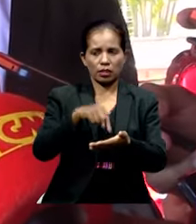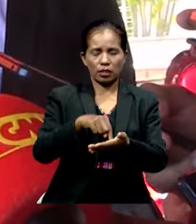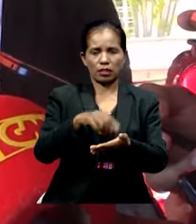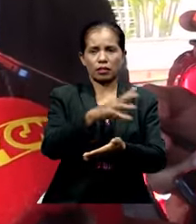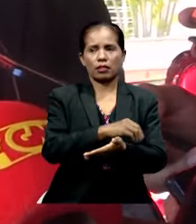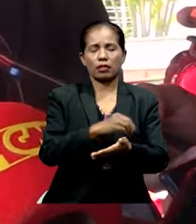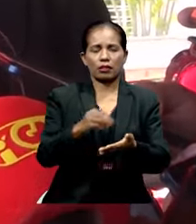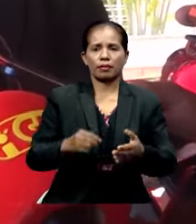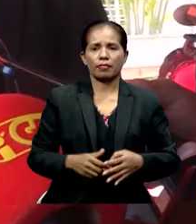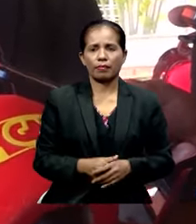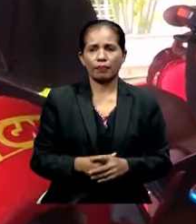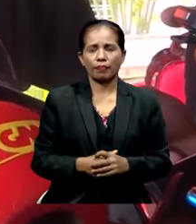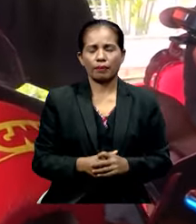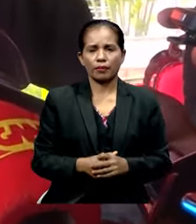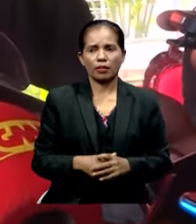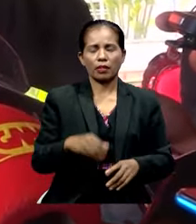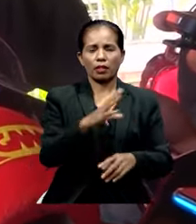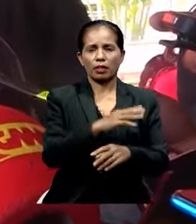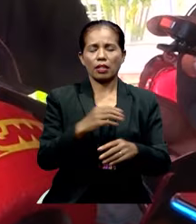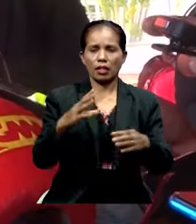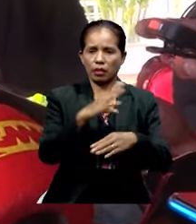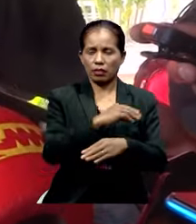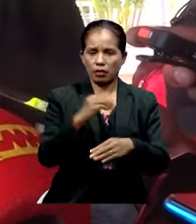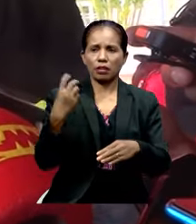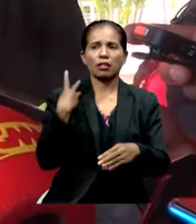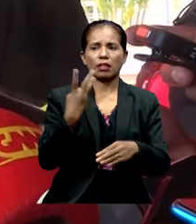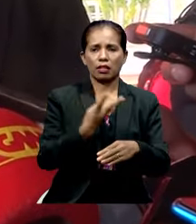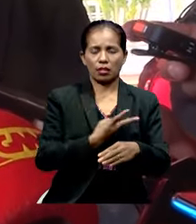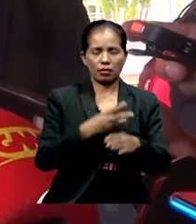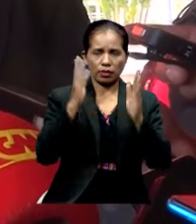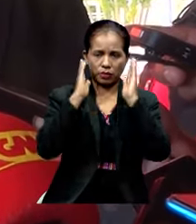for this issue, and we affirmed